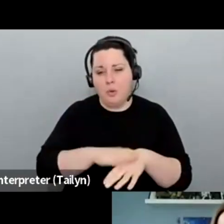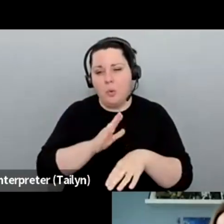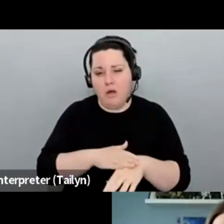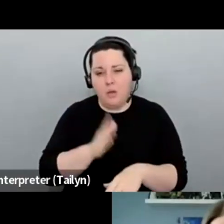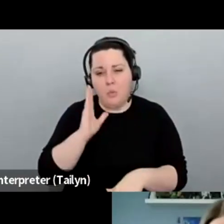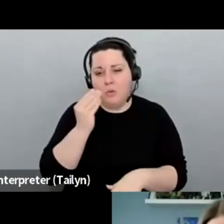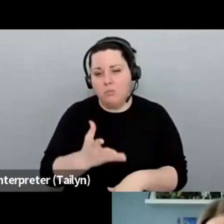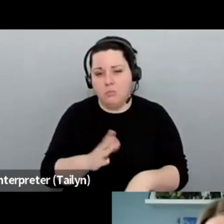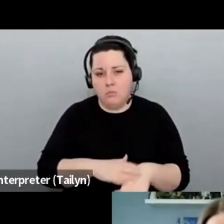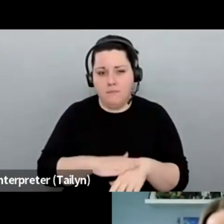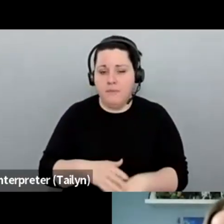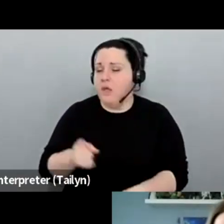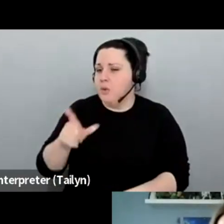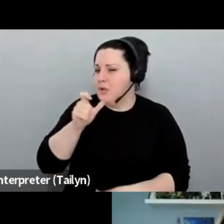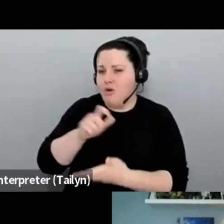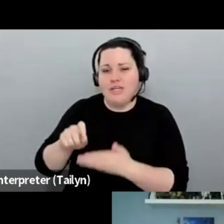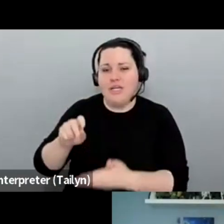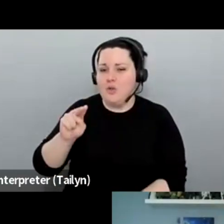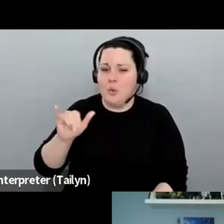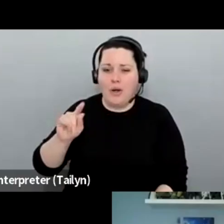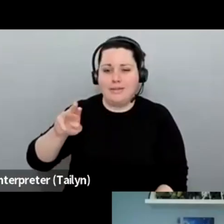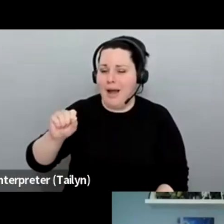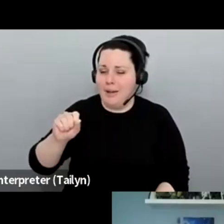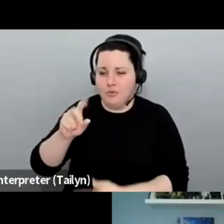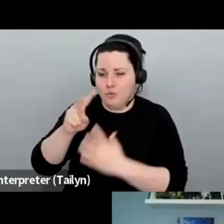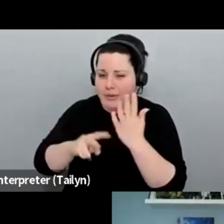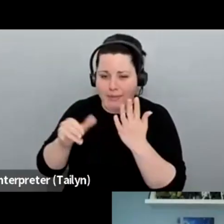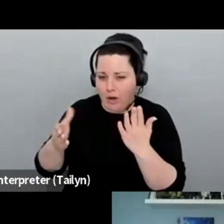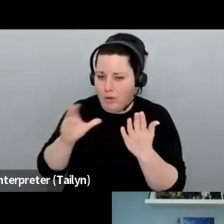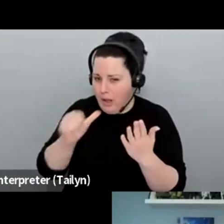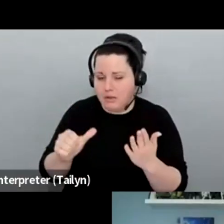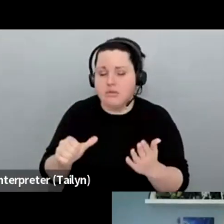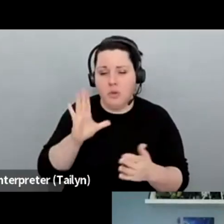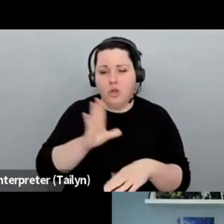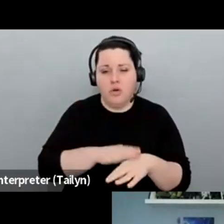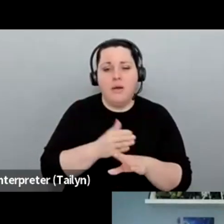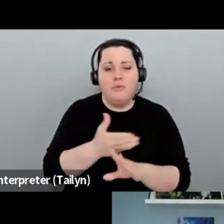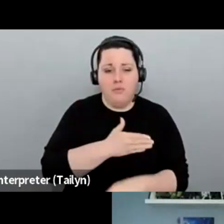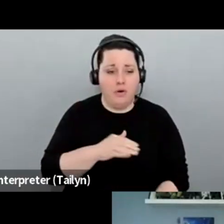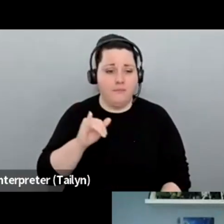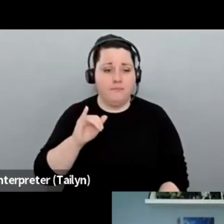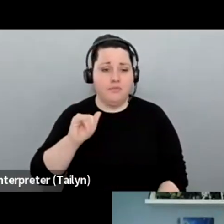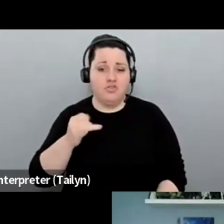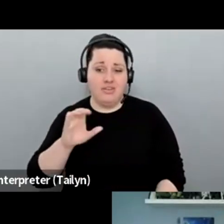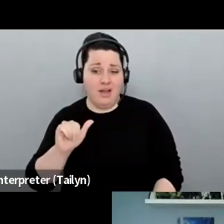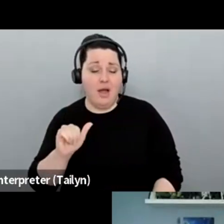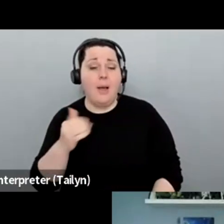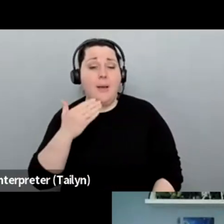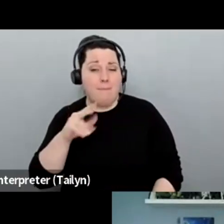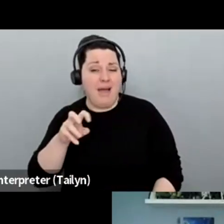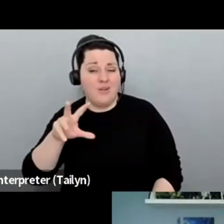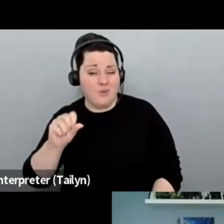Yeah, So you won't read it in that the is New York helpful. Times Yeah. before you're notified. Yeah. Exactly. For better or worse, in this case, bad news travels